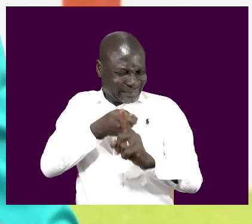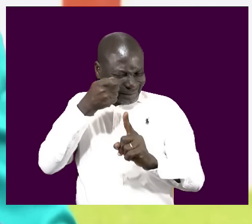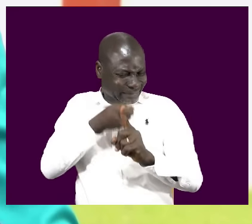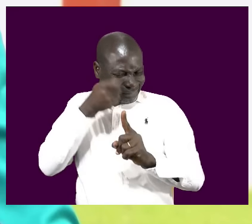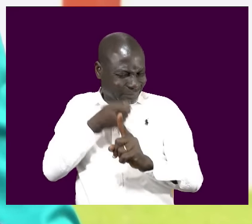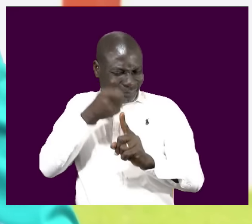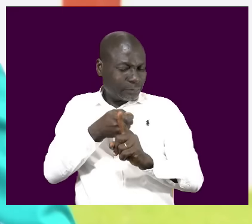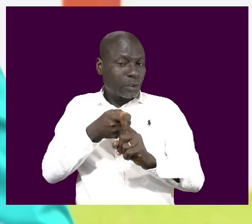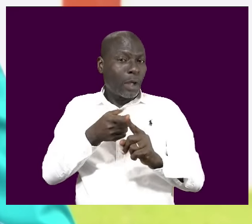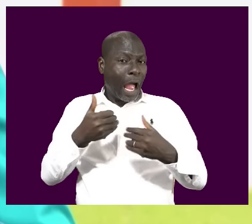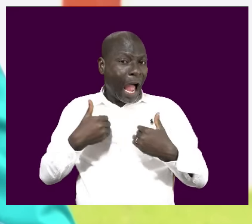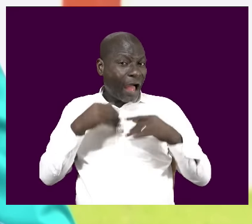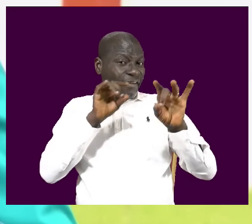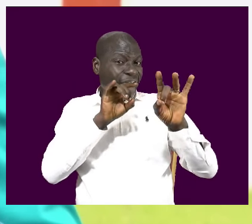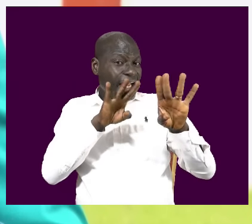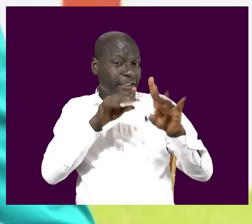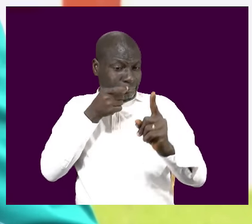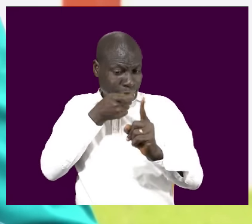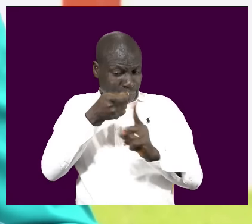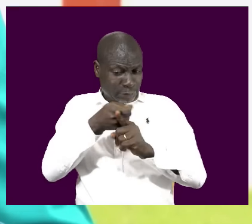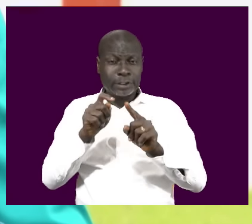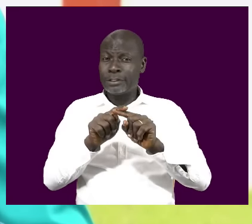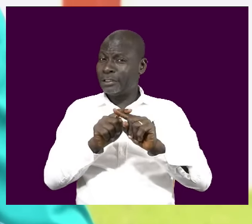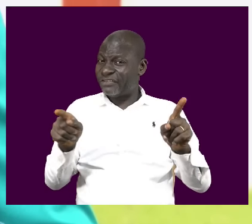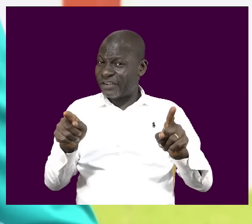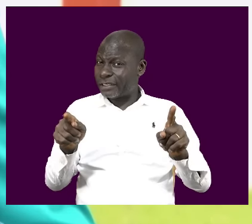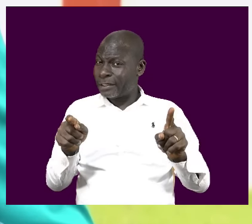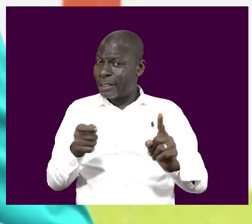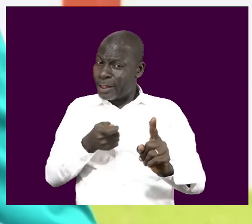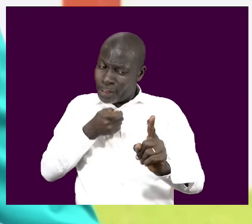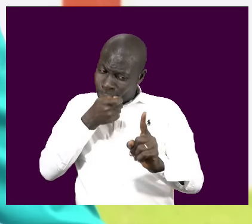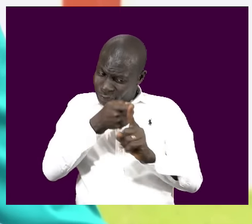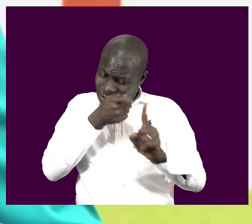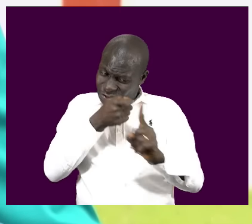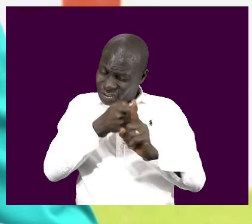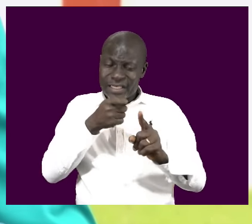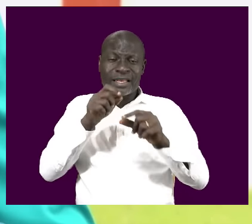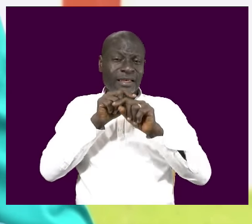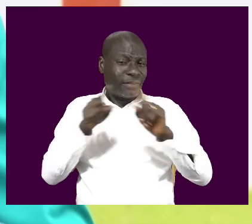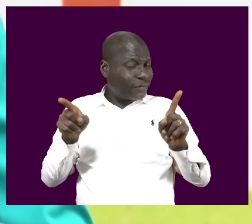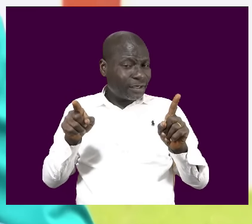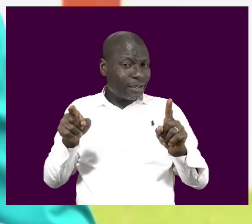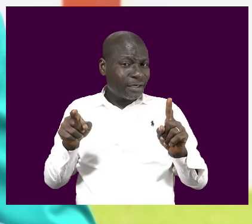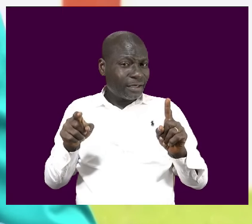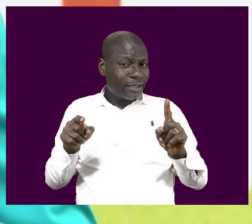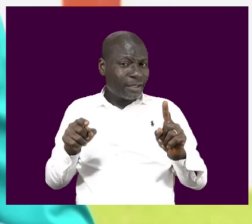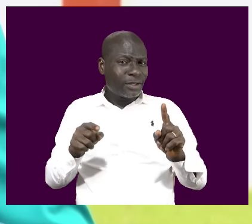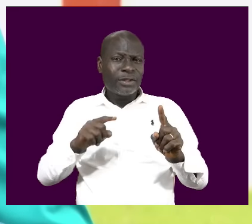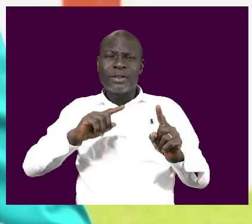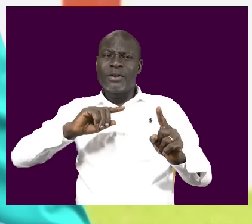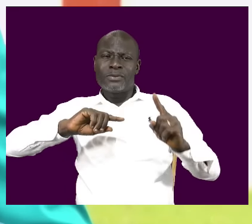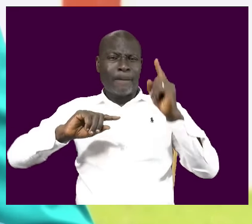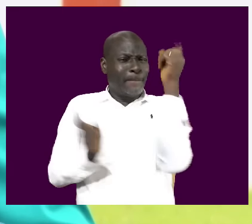your otain, and any hatred, no, and your otah, and the brother of your persecution, to punish